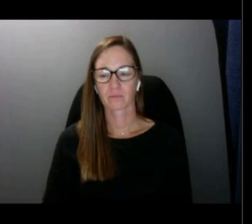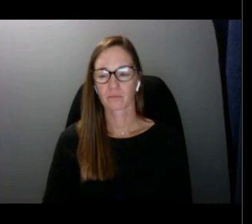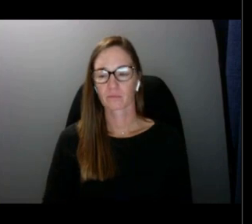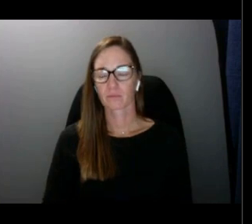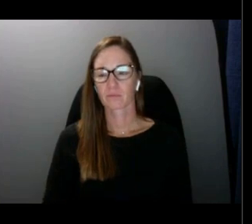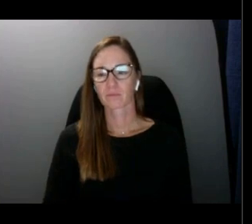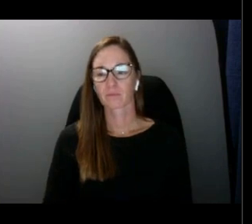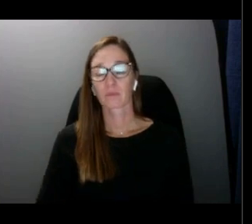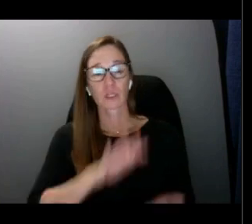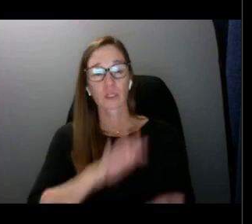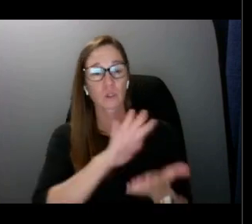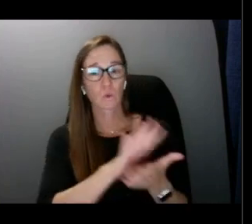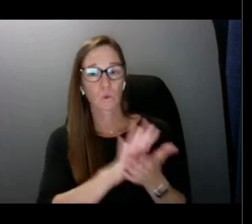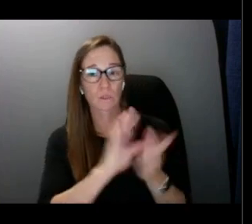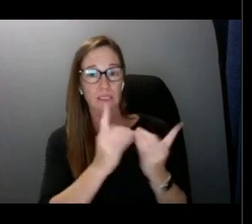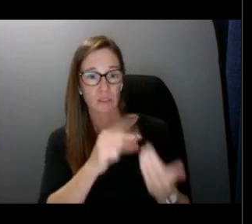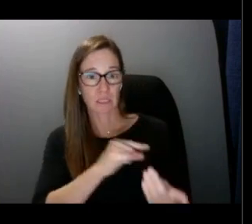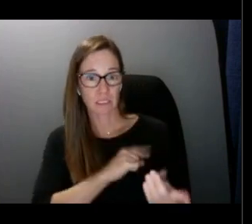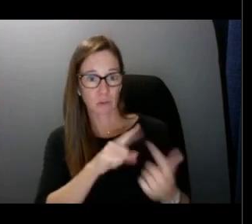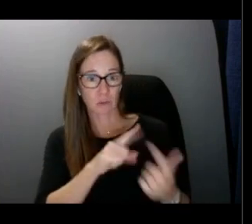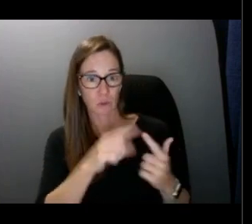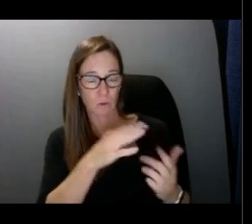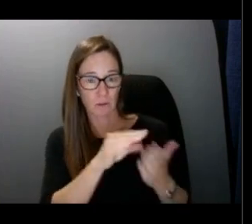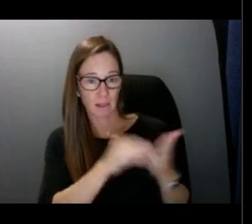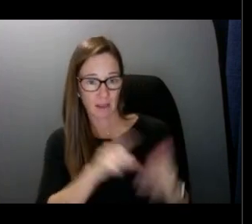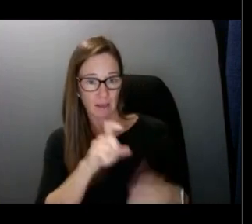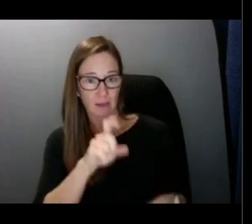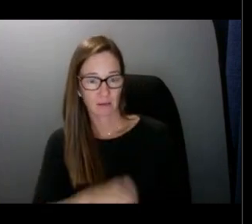Are school districts eligible to apply?